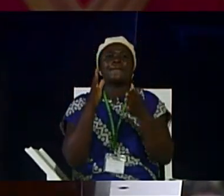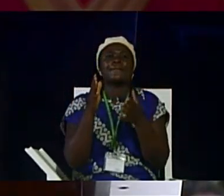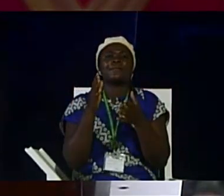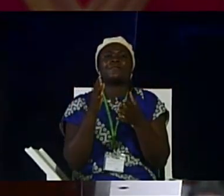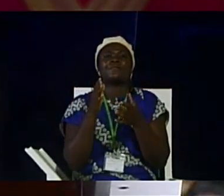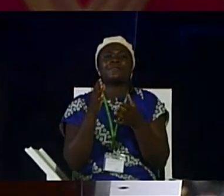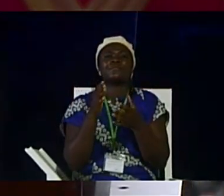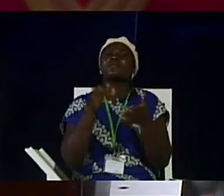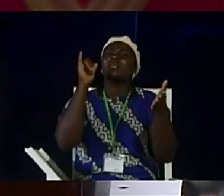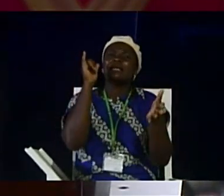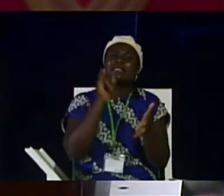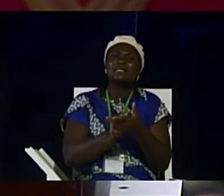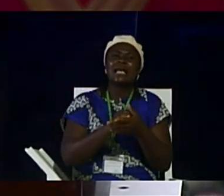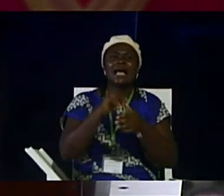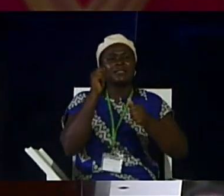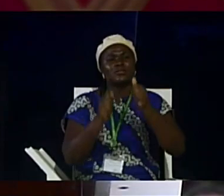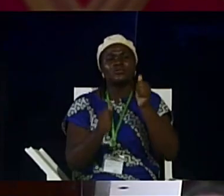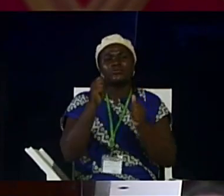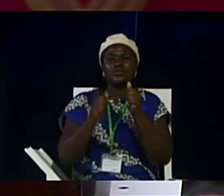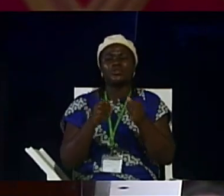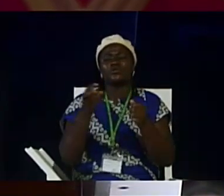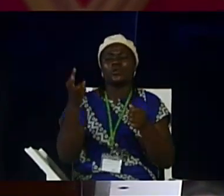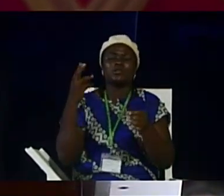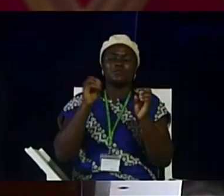that which was put on hold